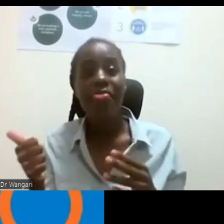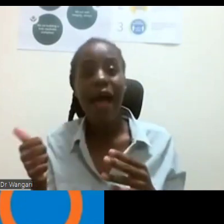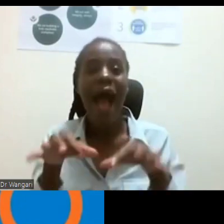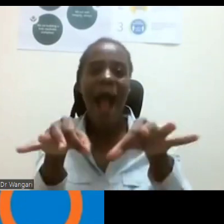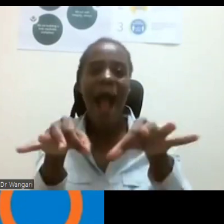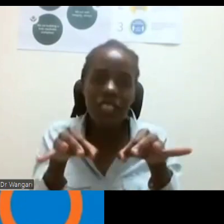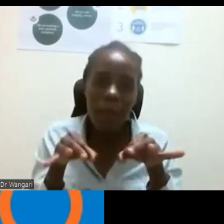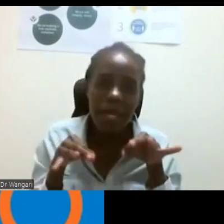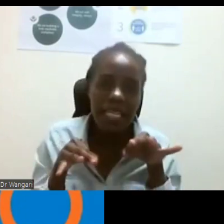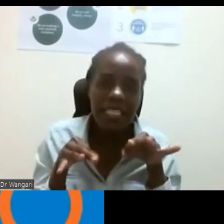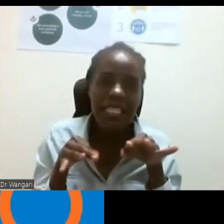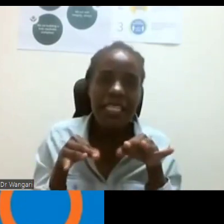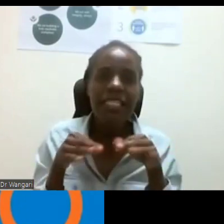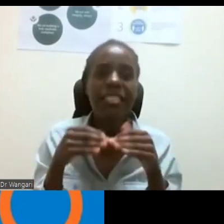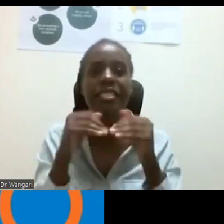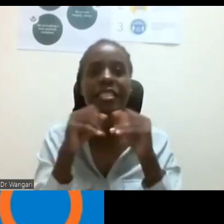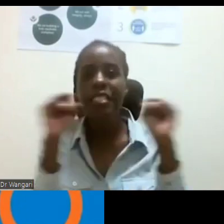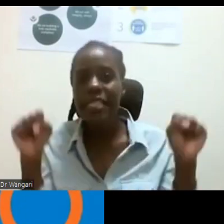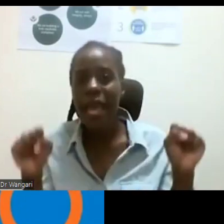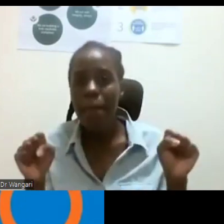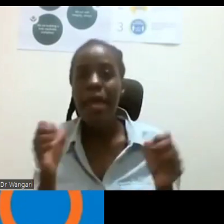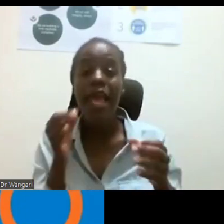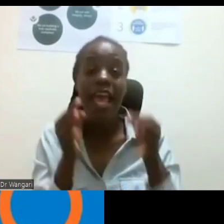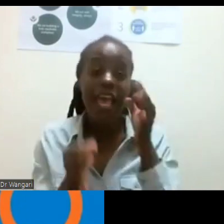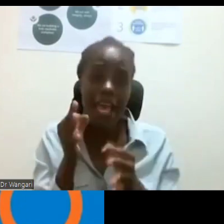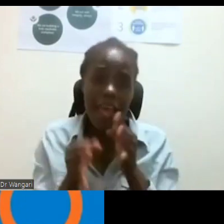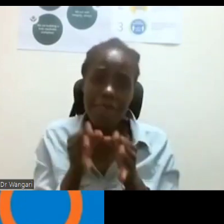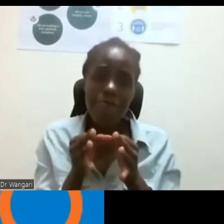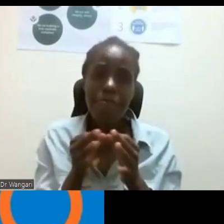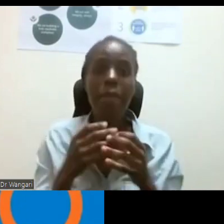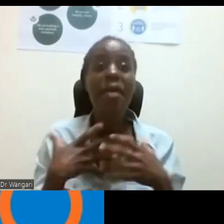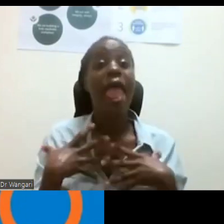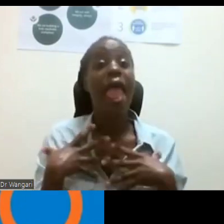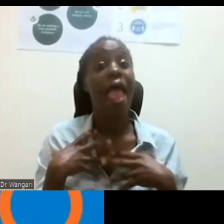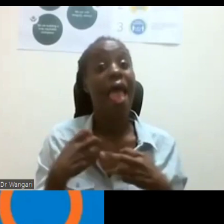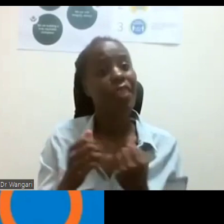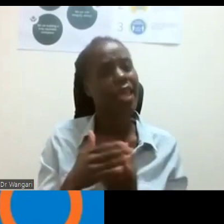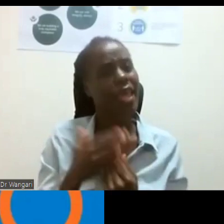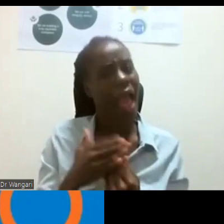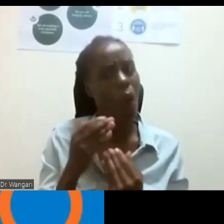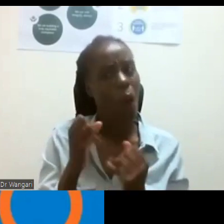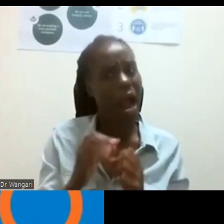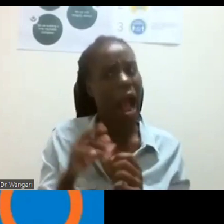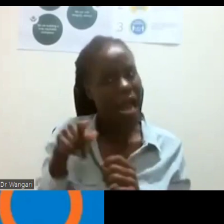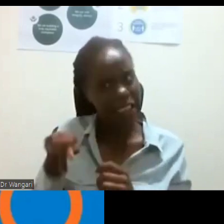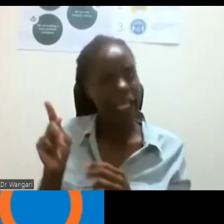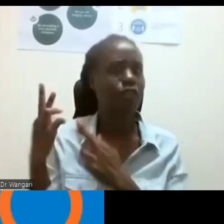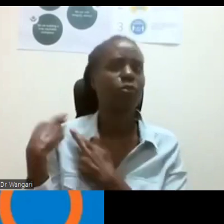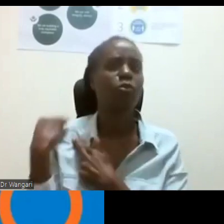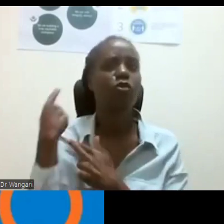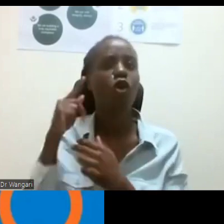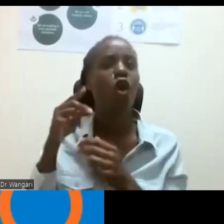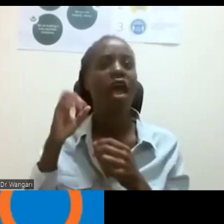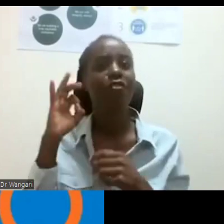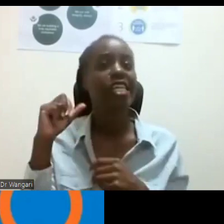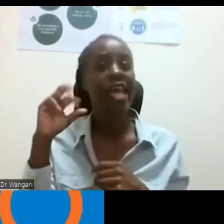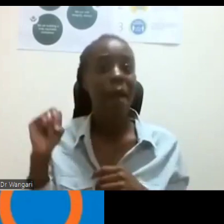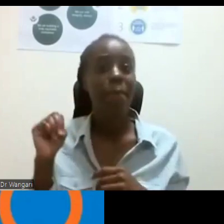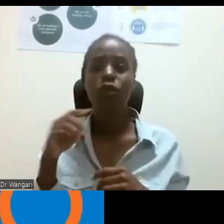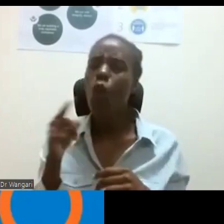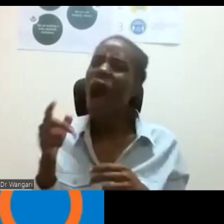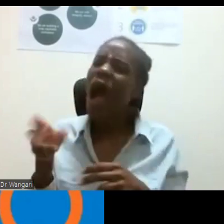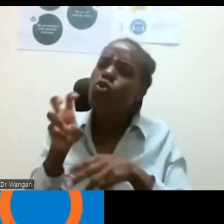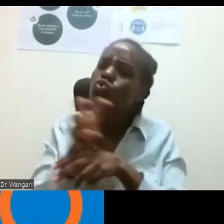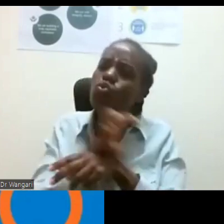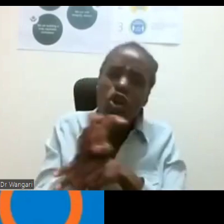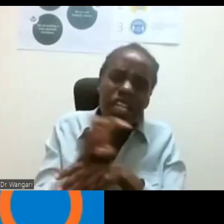what happens if a health worker does perform FGM? Are there any consequences? What is the accountability around that? And then how can we monitor and evaluate